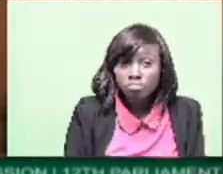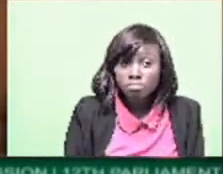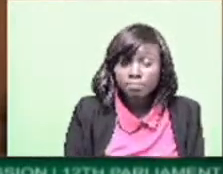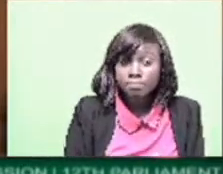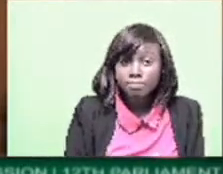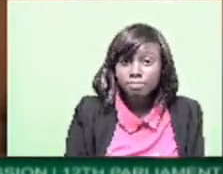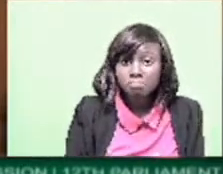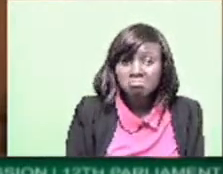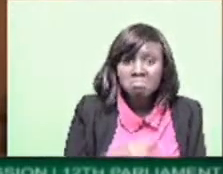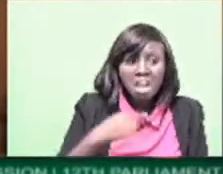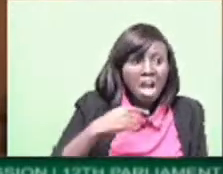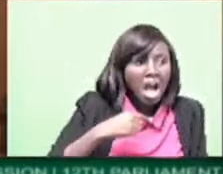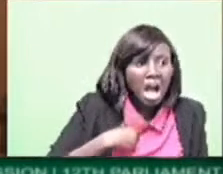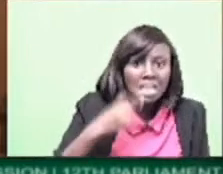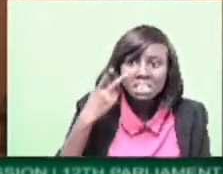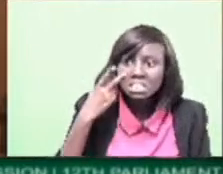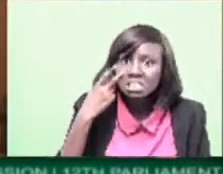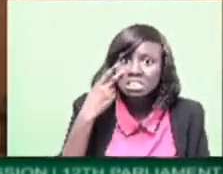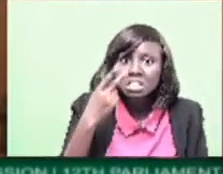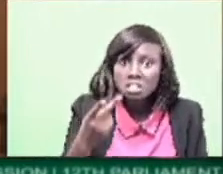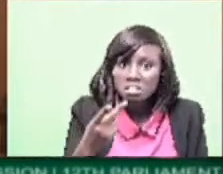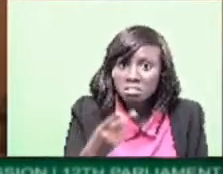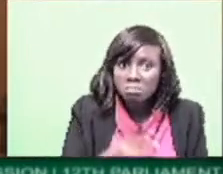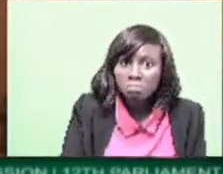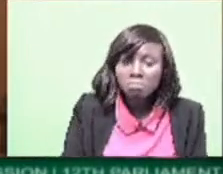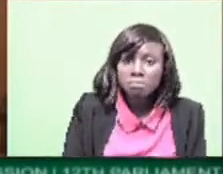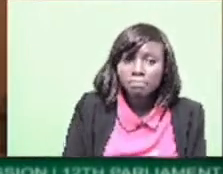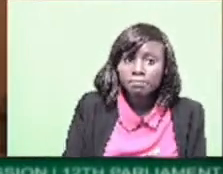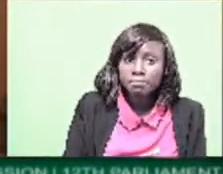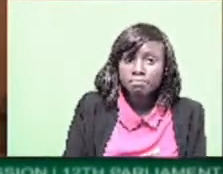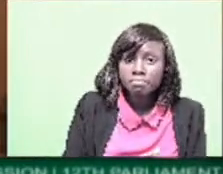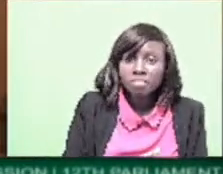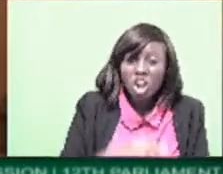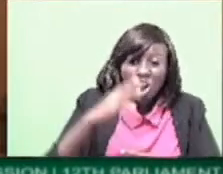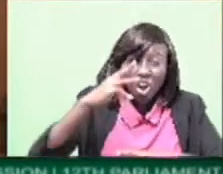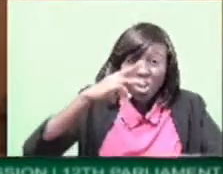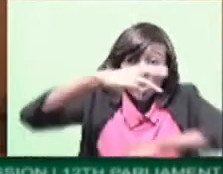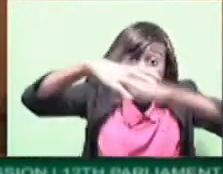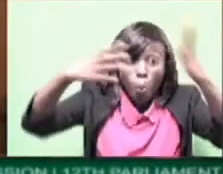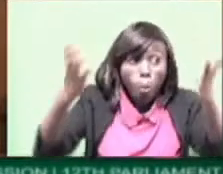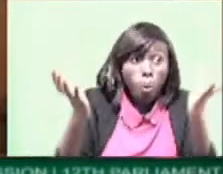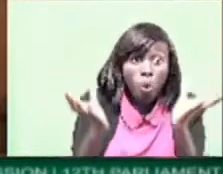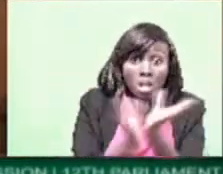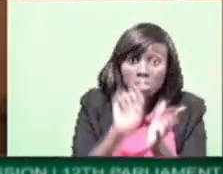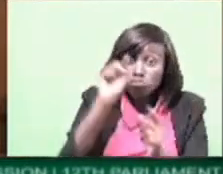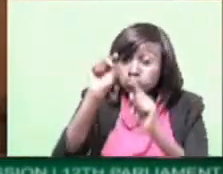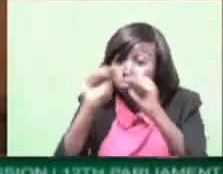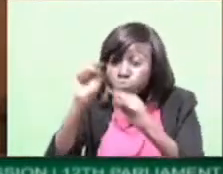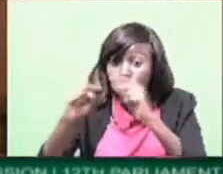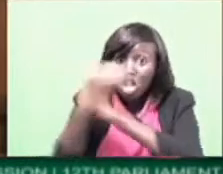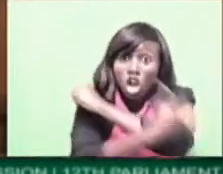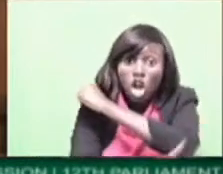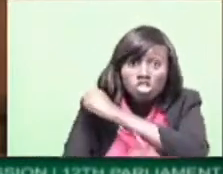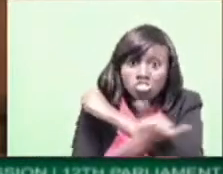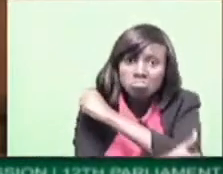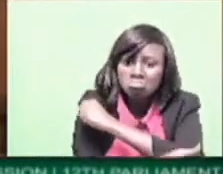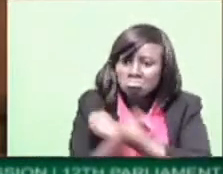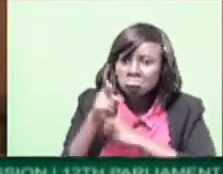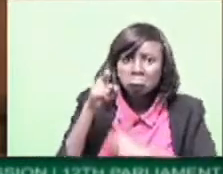overcome the worst of this crisis without introducing legislation that